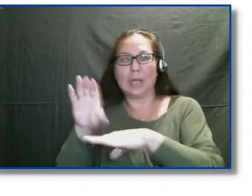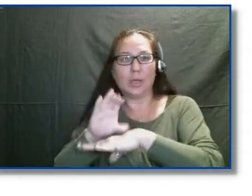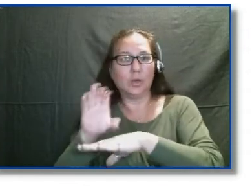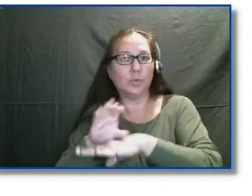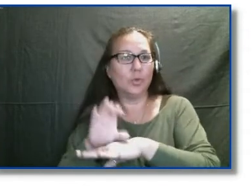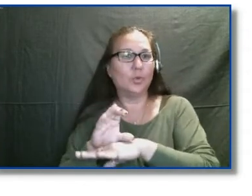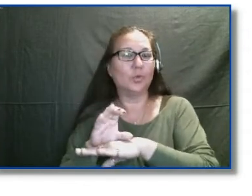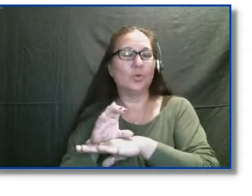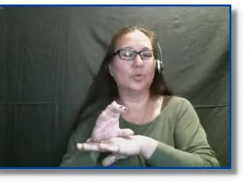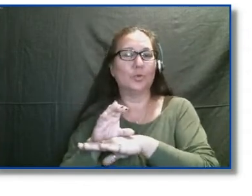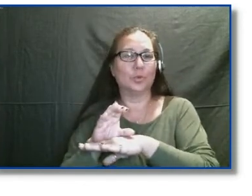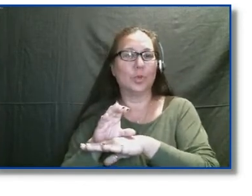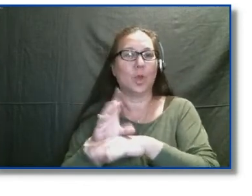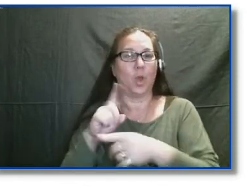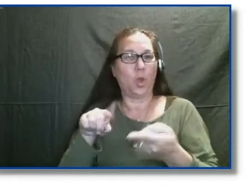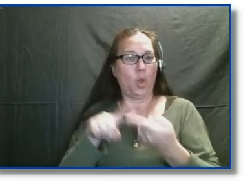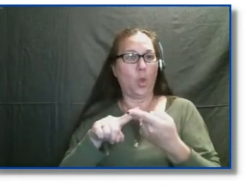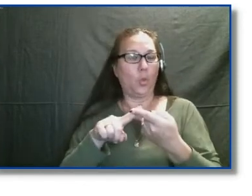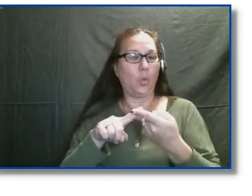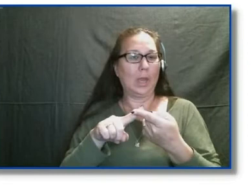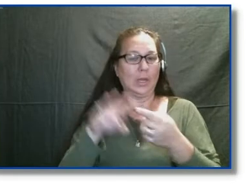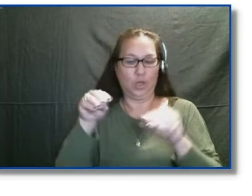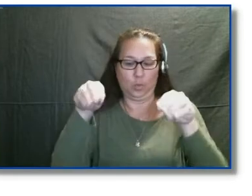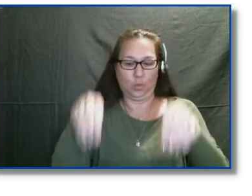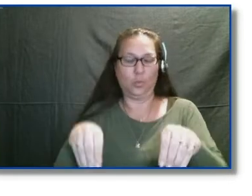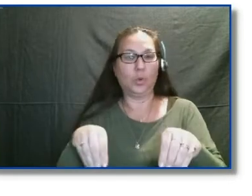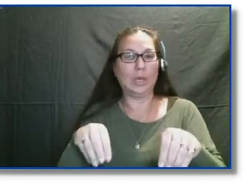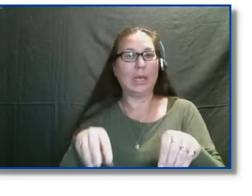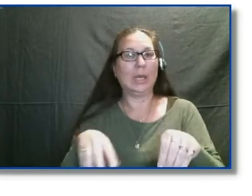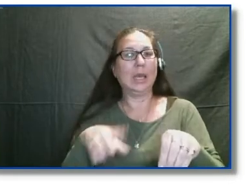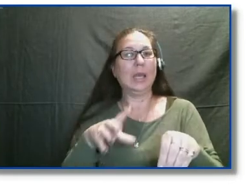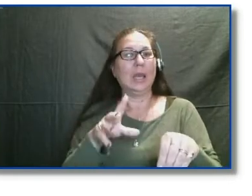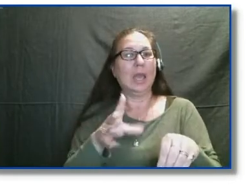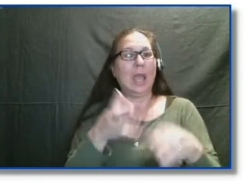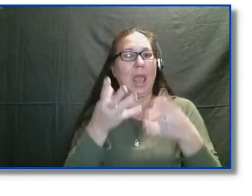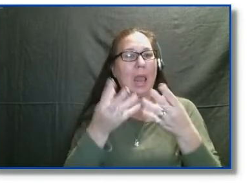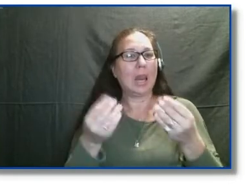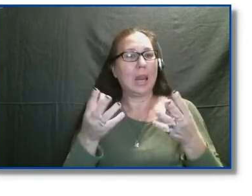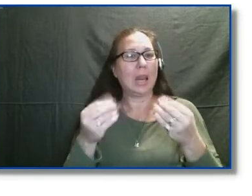Actually, when they are submerged in liquid glass, they produce this